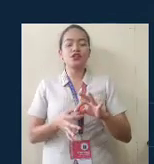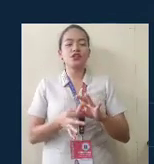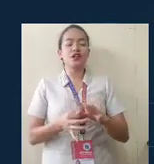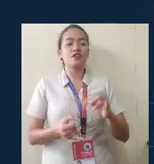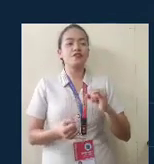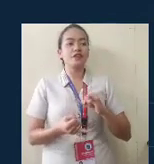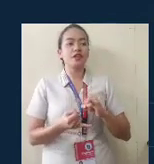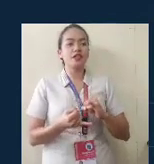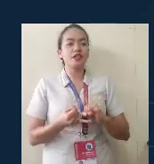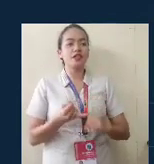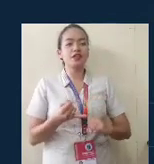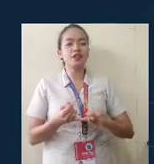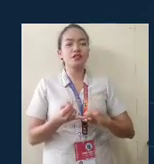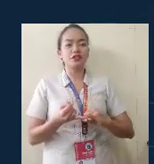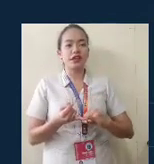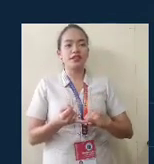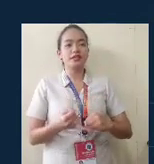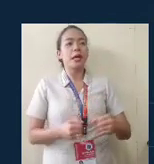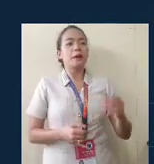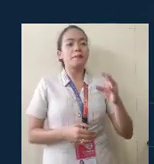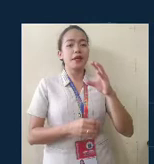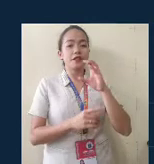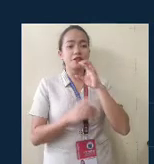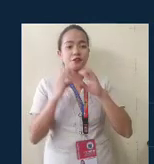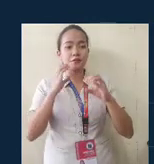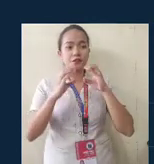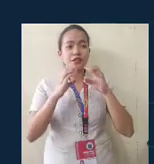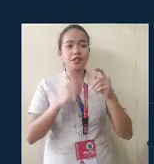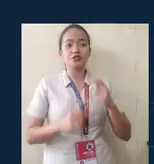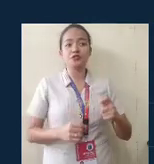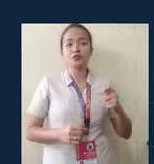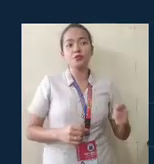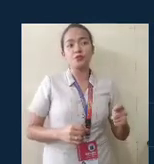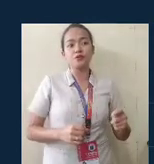tools and computer assisted channels